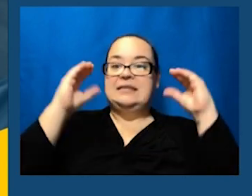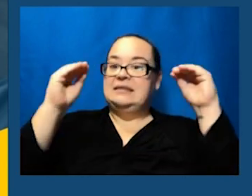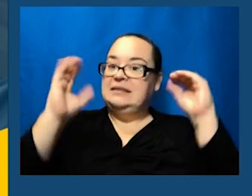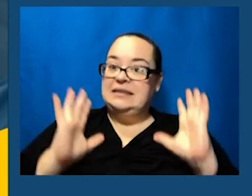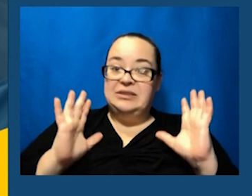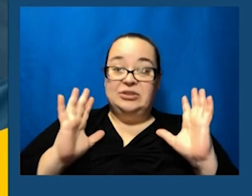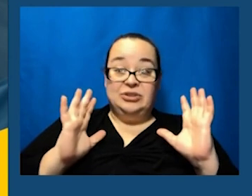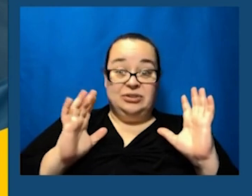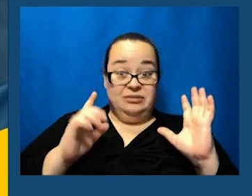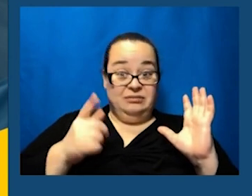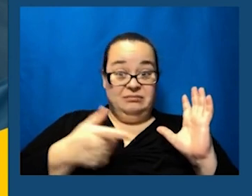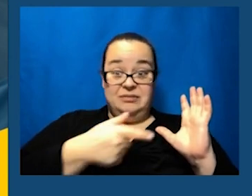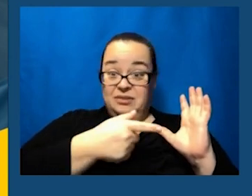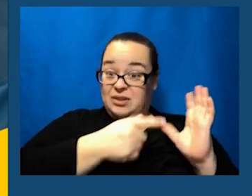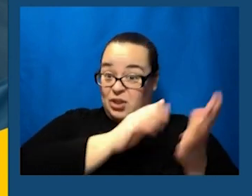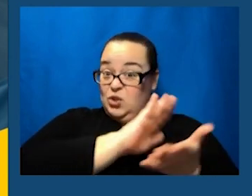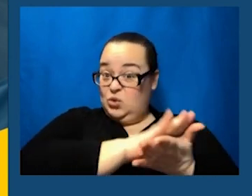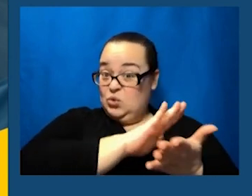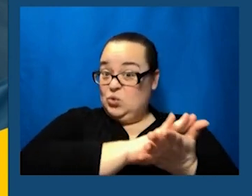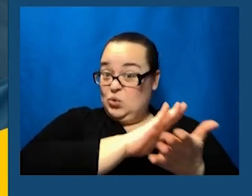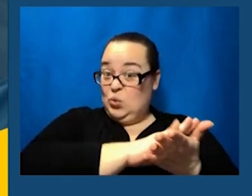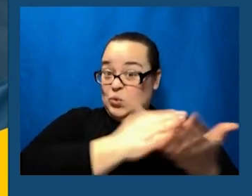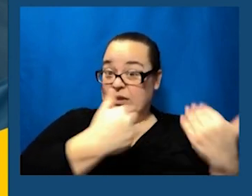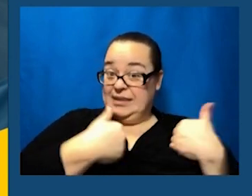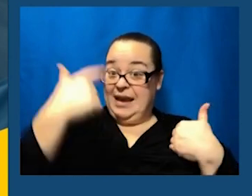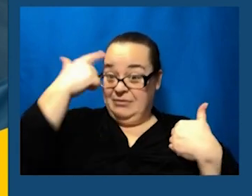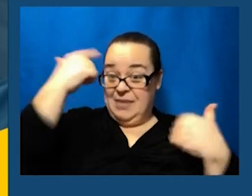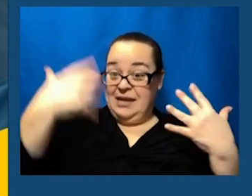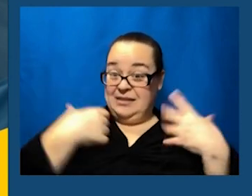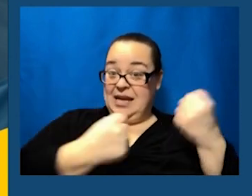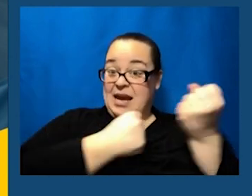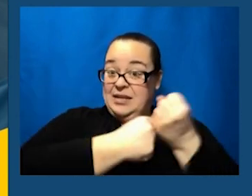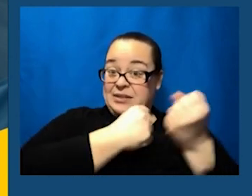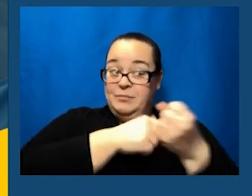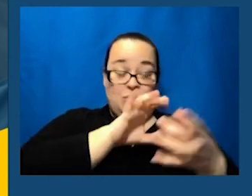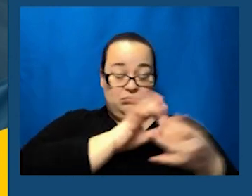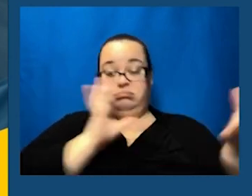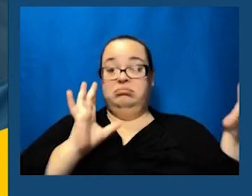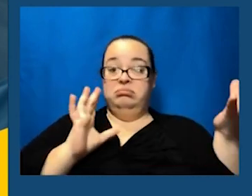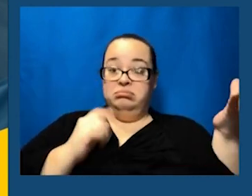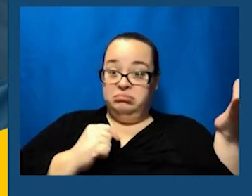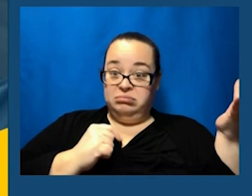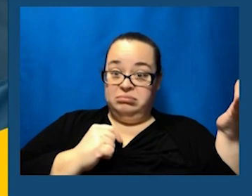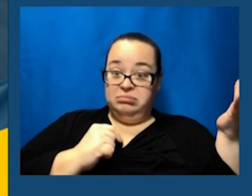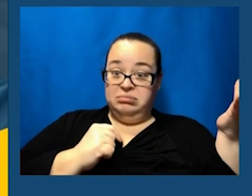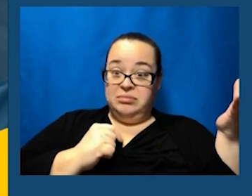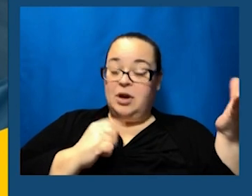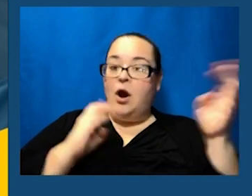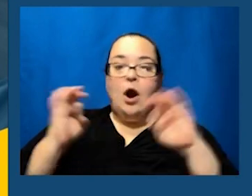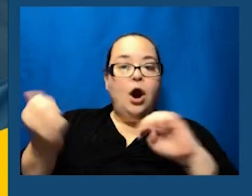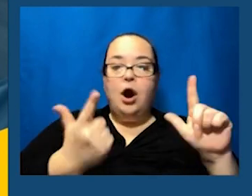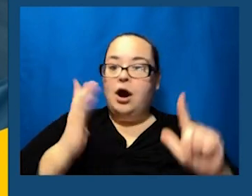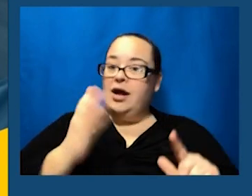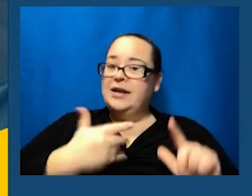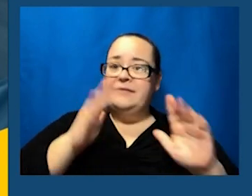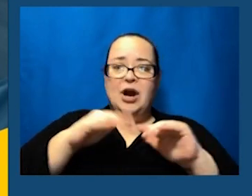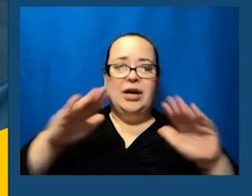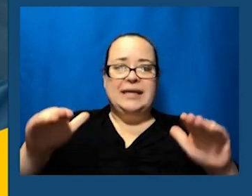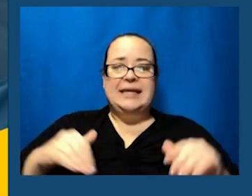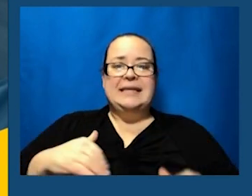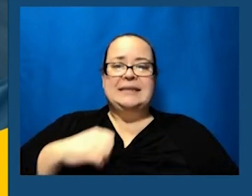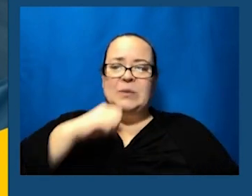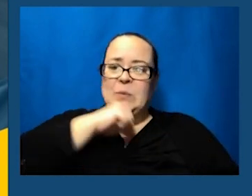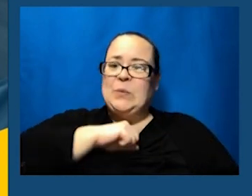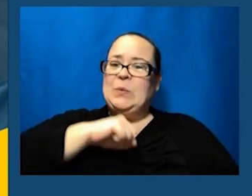at school, it was all gone and done remotely. This really took a toll on our kids. And if you don't know a teenager,